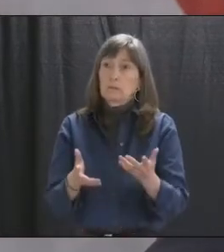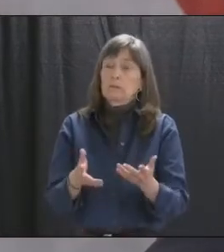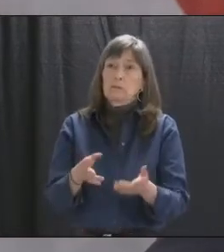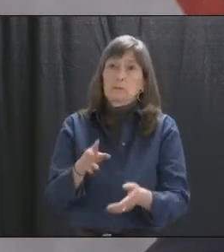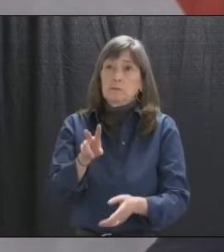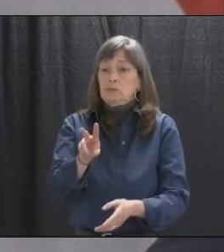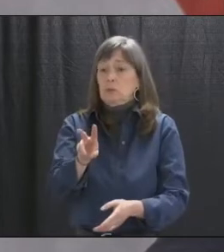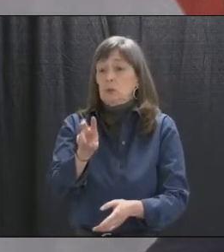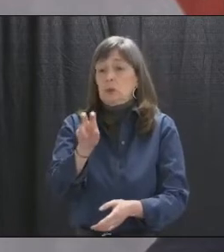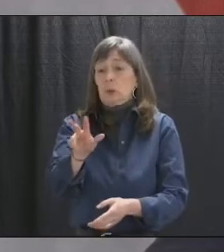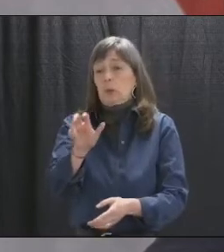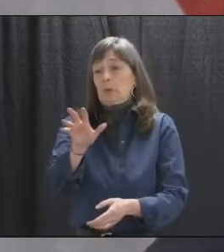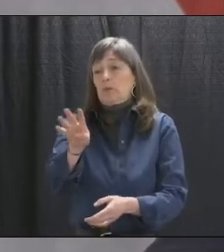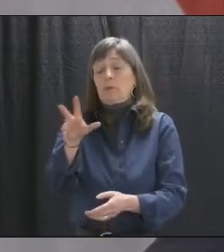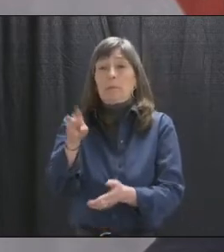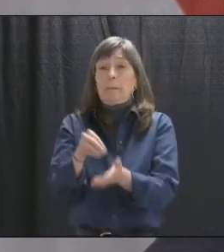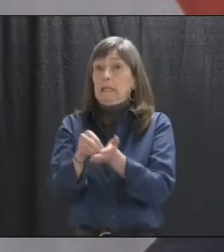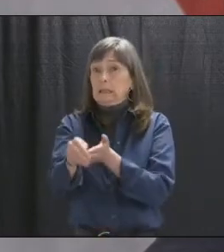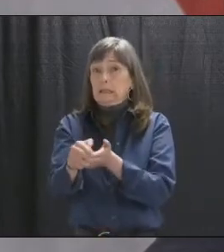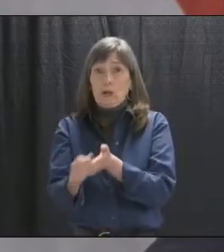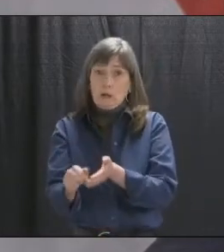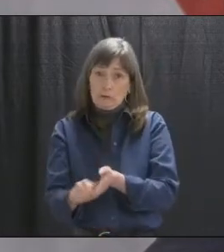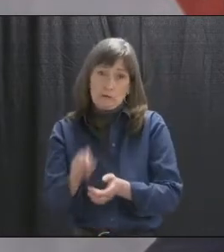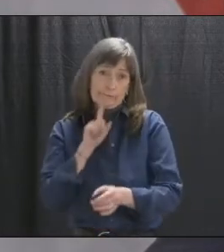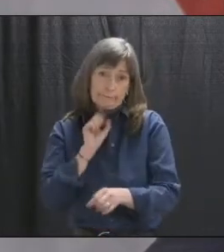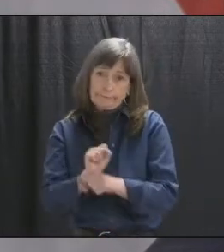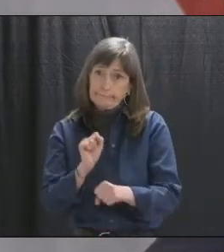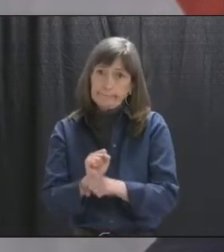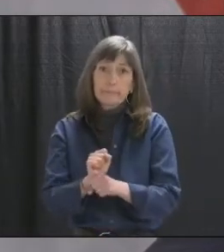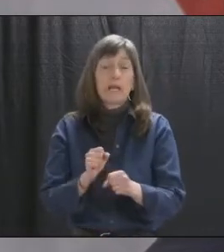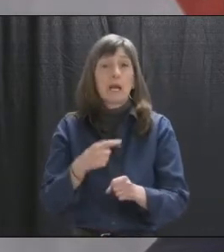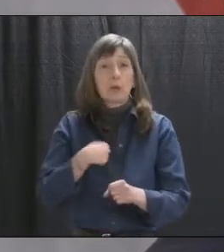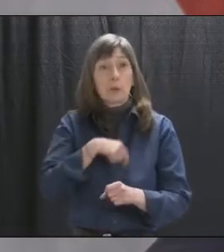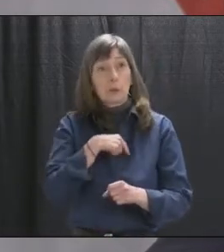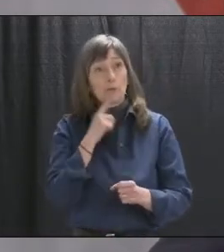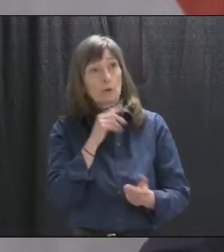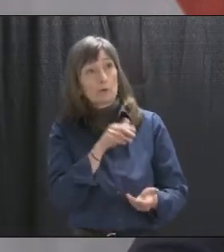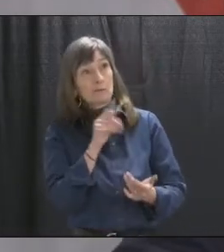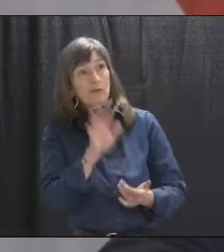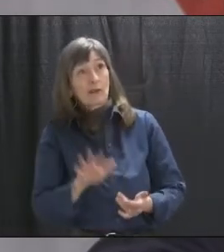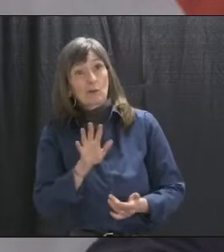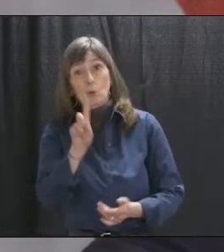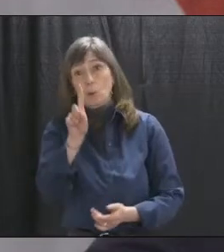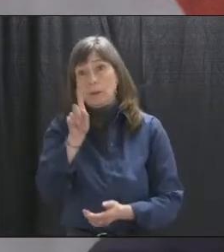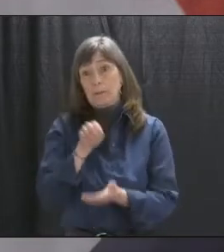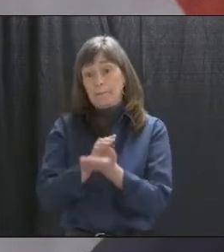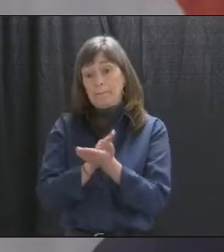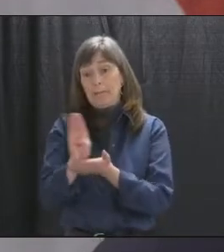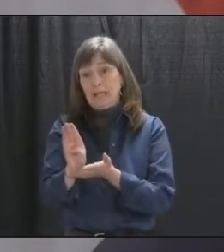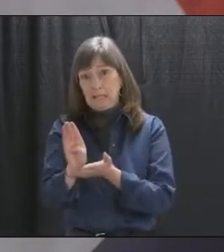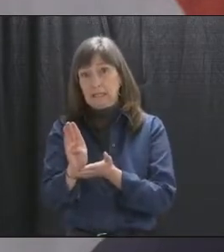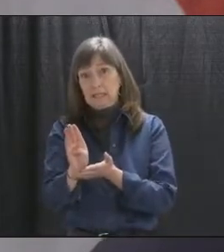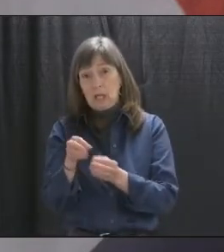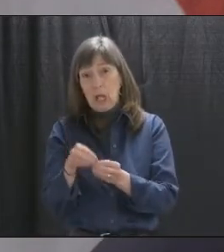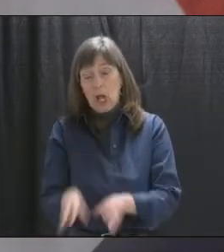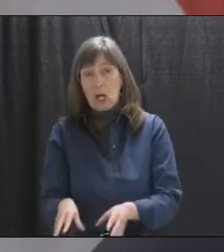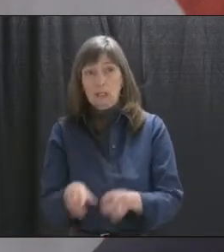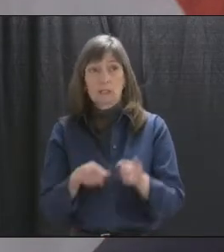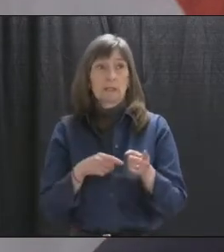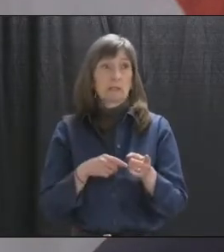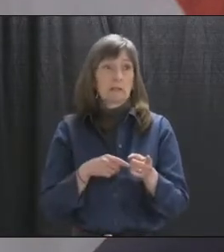millions of dollars for sure. And, of course, for us, when you look at royalties, this would be about $1 billion. So when you're taking hundreds of millions of dollars out